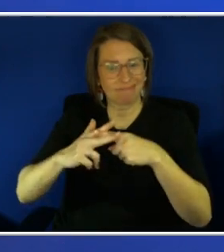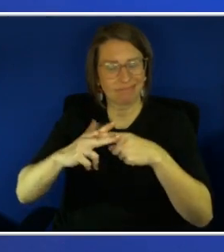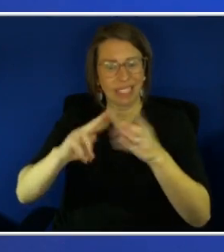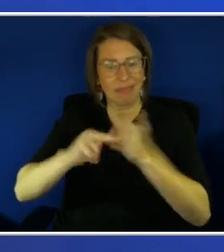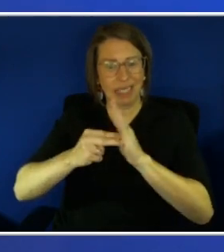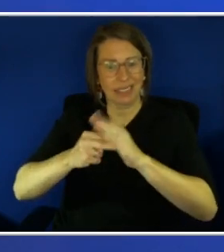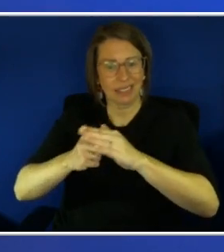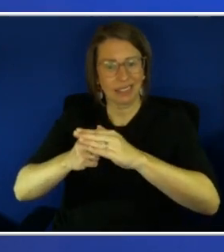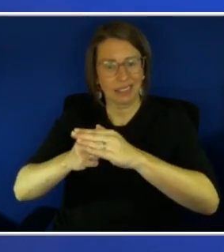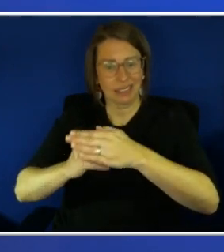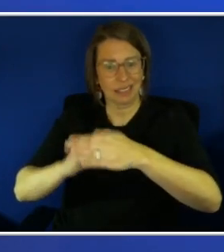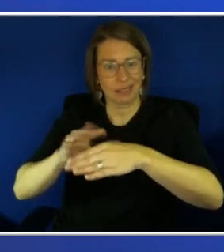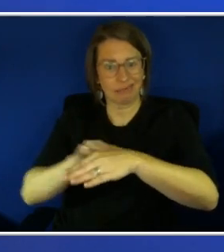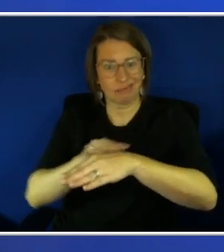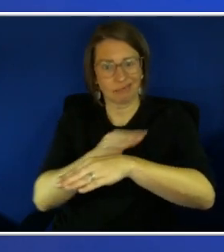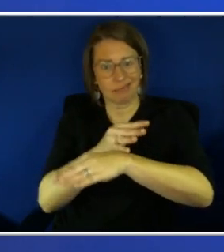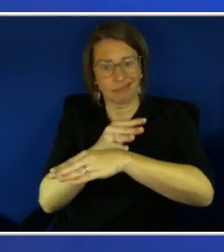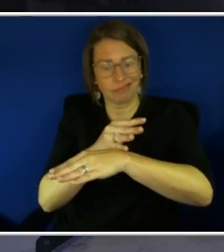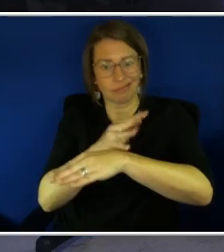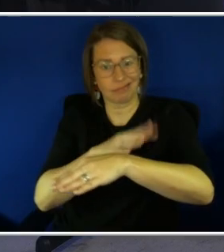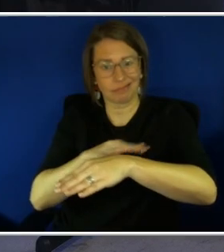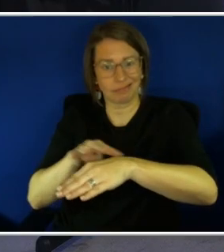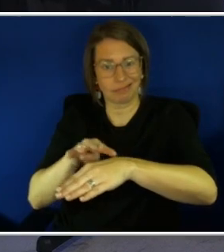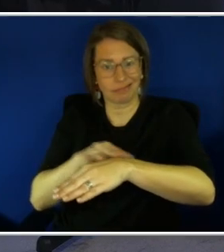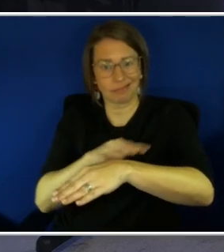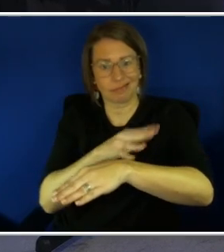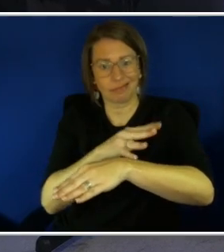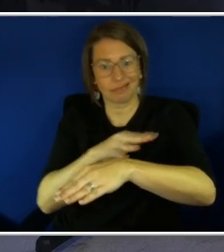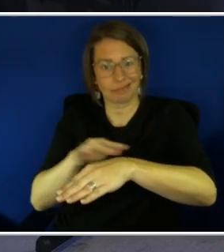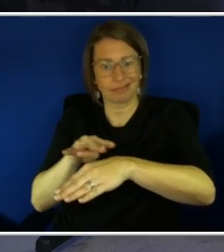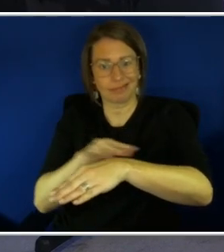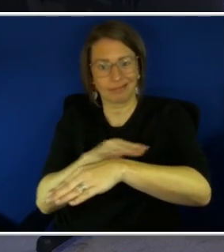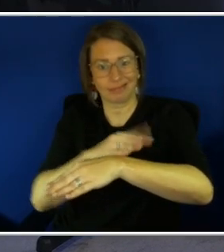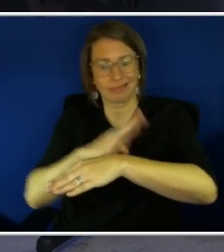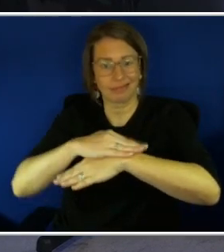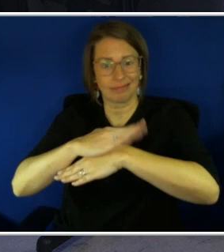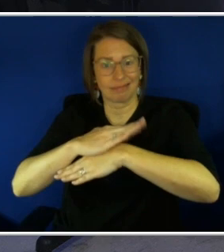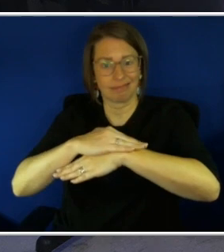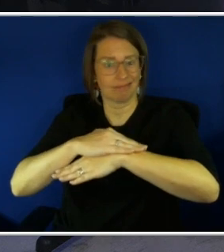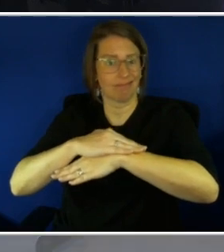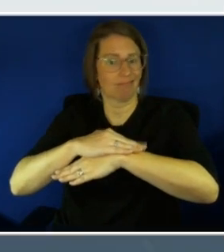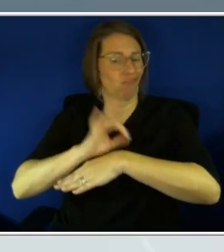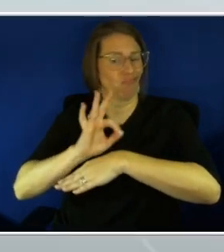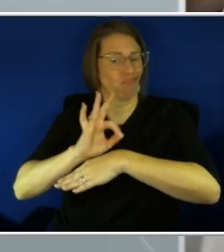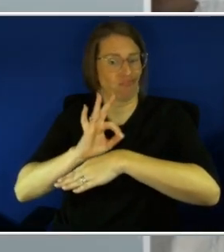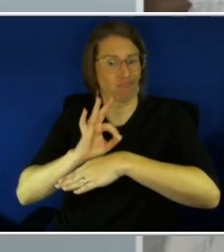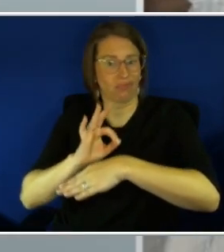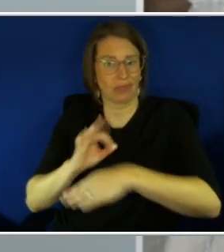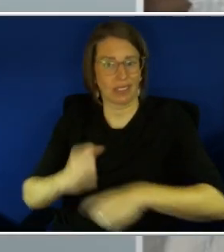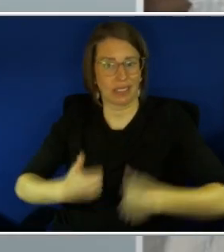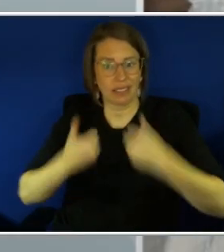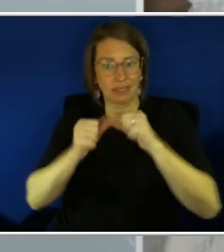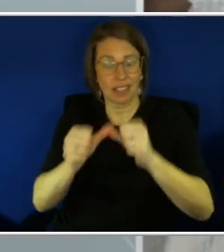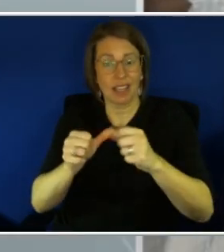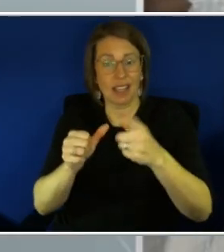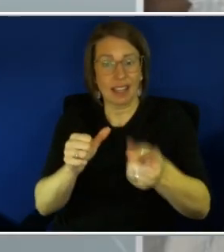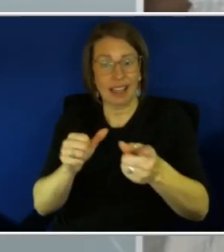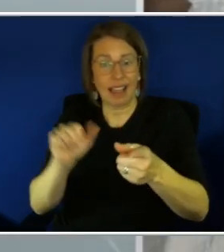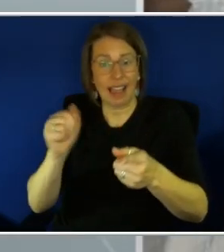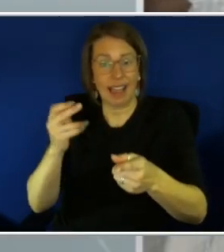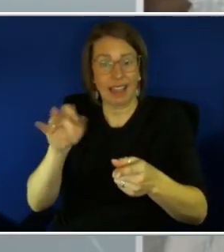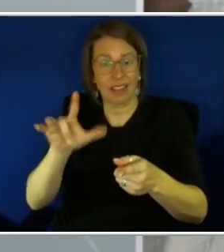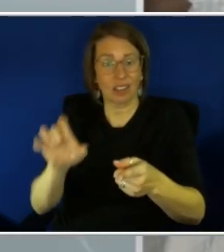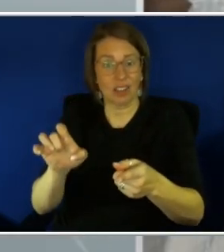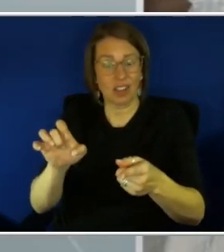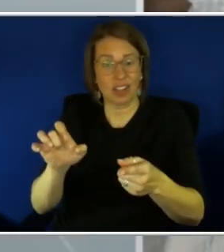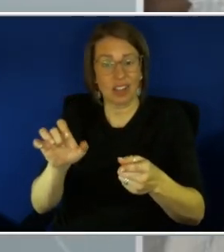flap and come out of the flap and back to the body. Okay, fast forward a couple of months, and here's how the ankle and the arm have healed. So